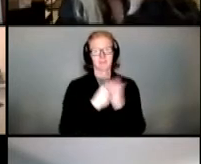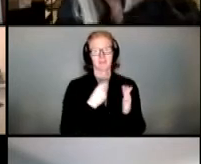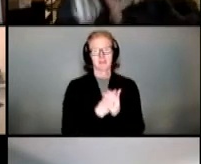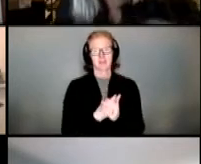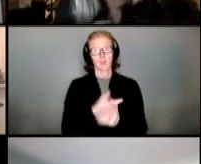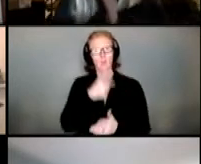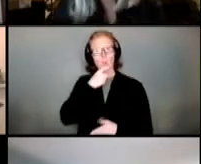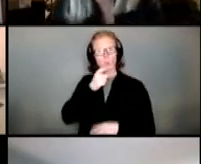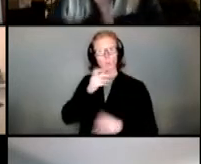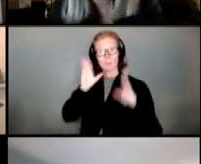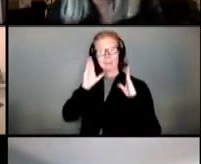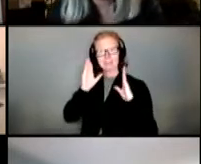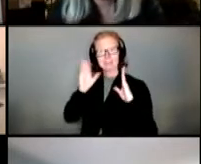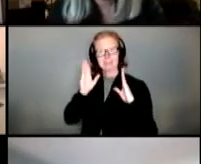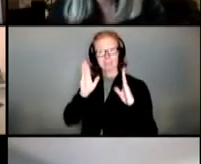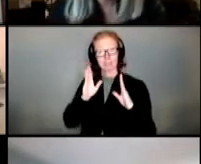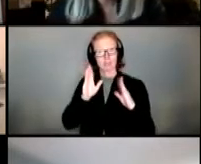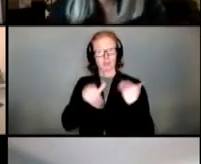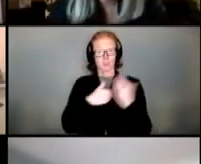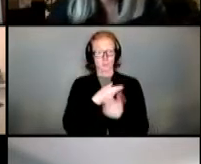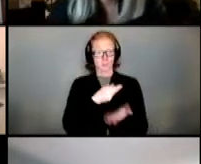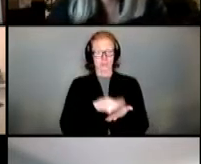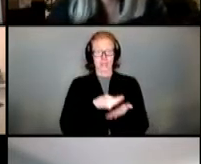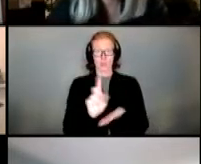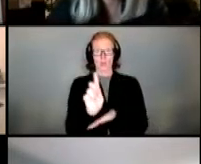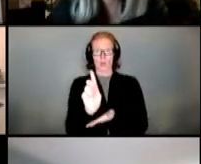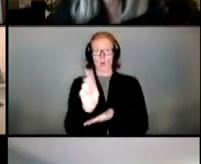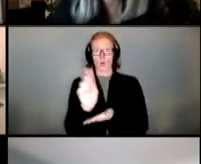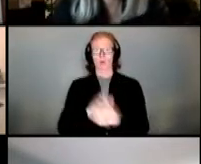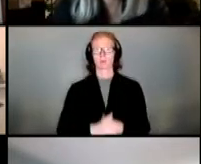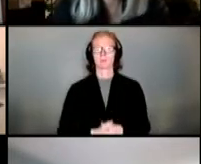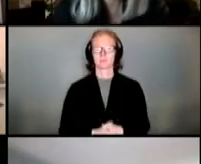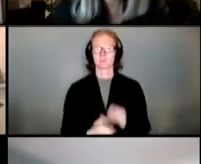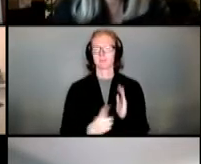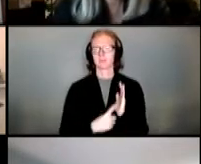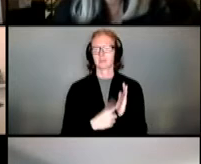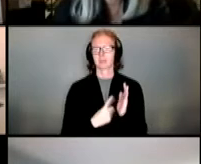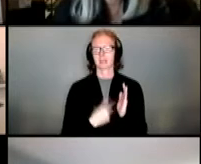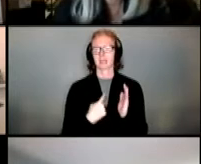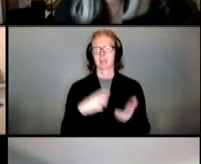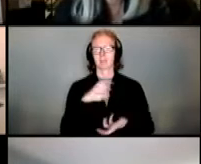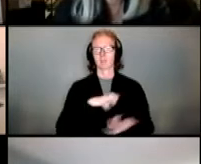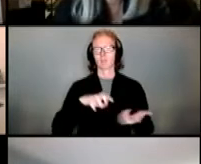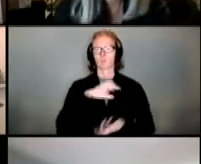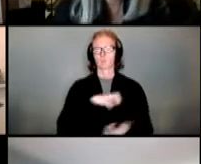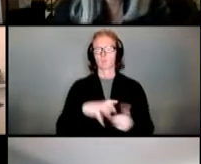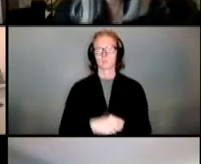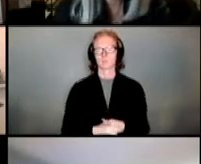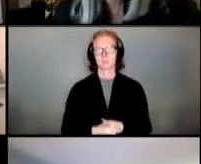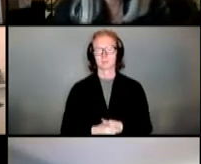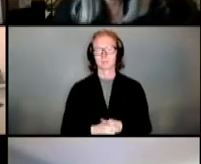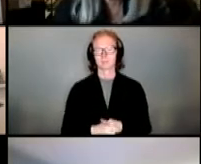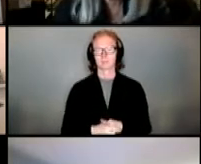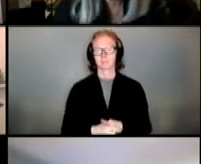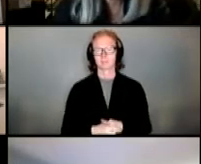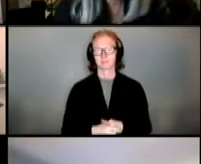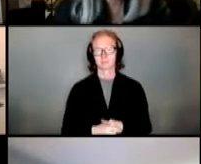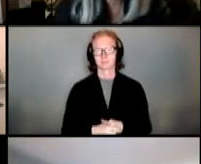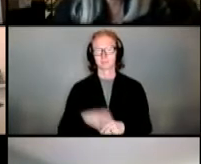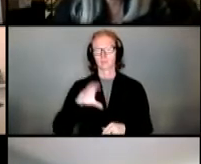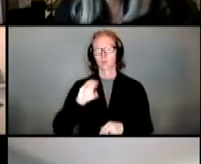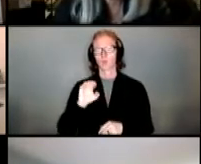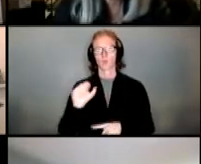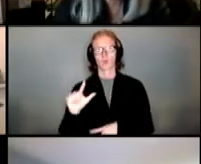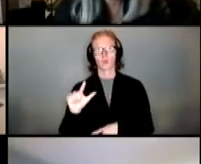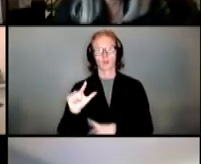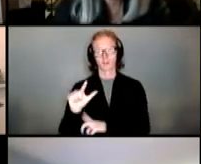watches which direction all of this goes, but sometimes it confuses me when the COCAL, who's